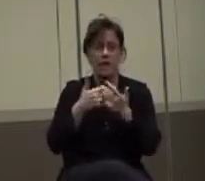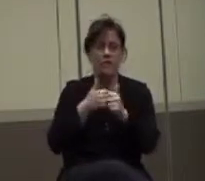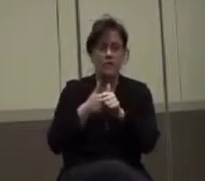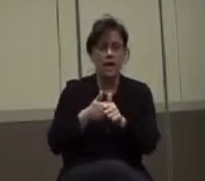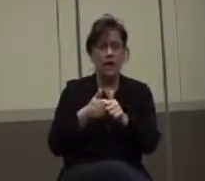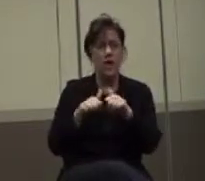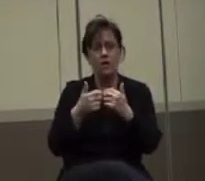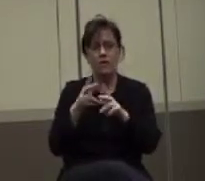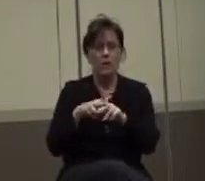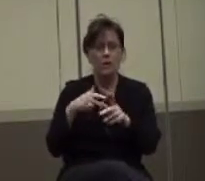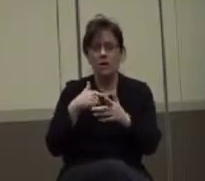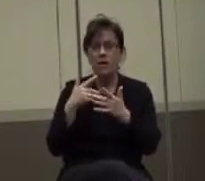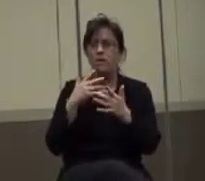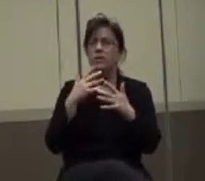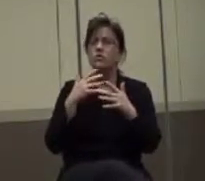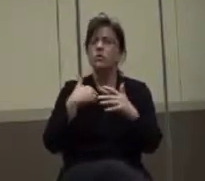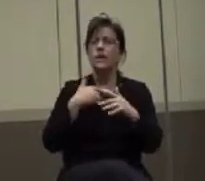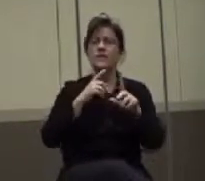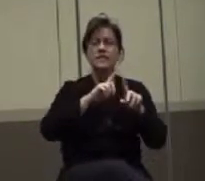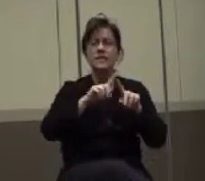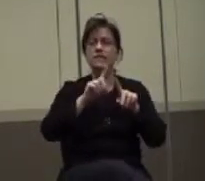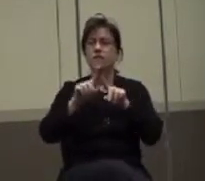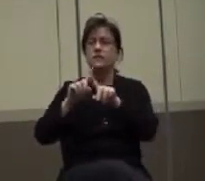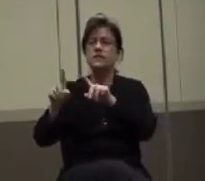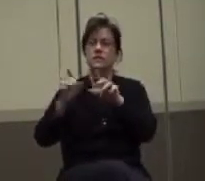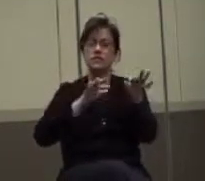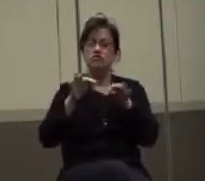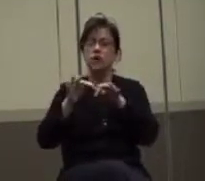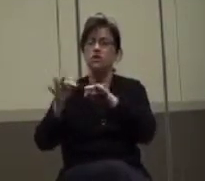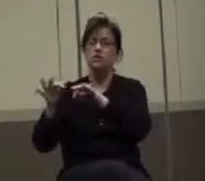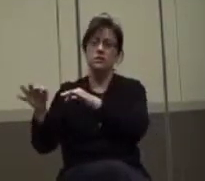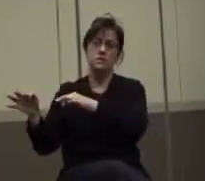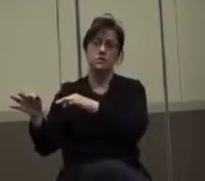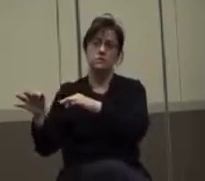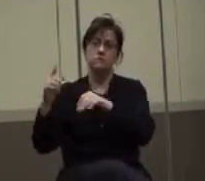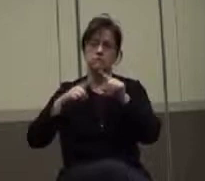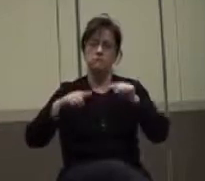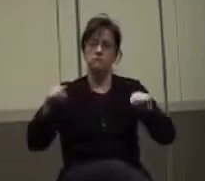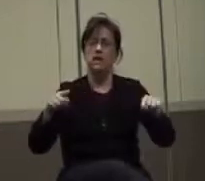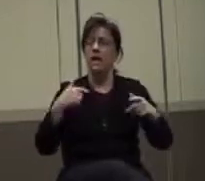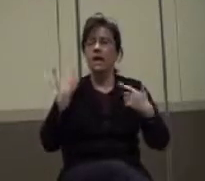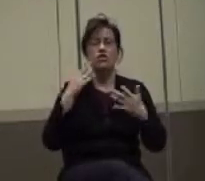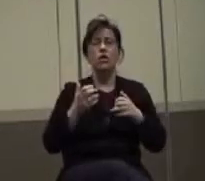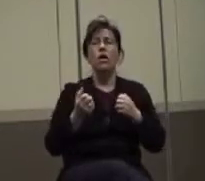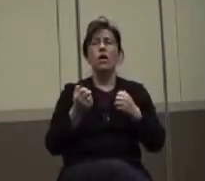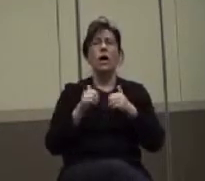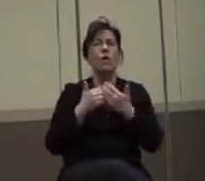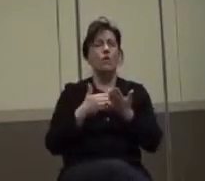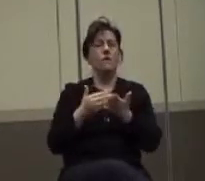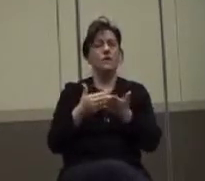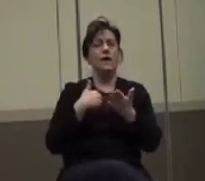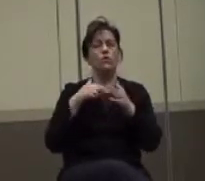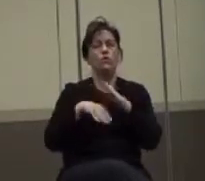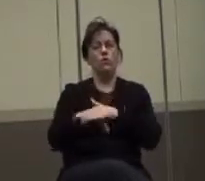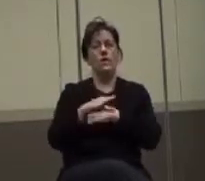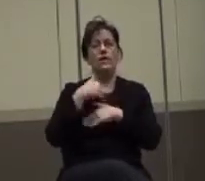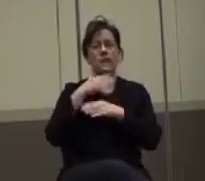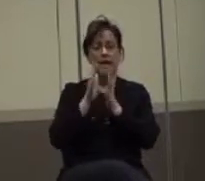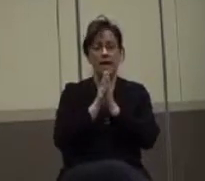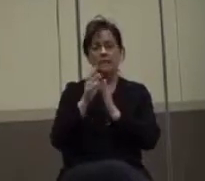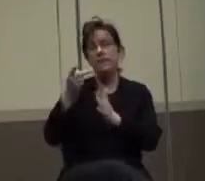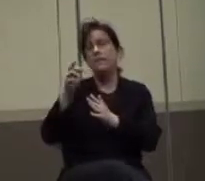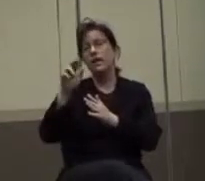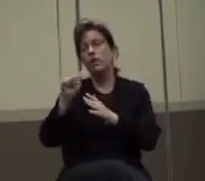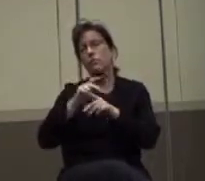I have differentiated instruction? I don't know how many times I will go in, and when I ask the paraprofessional or whoever, can